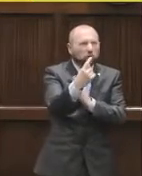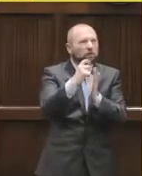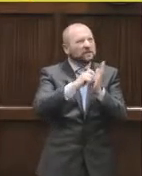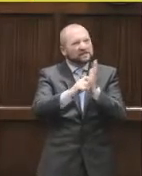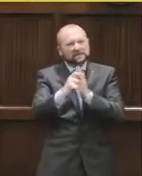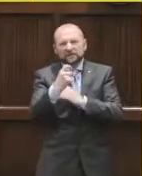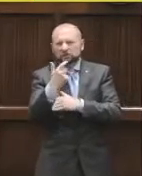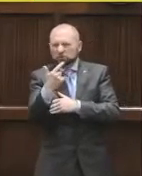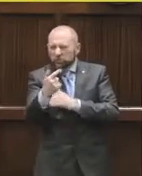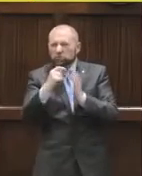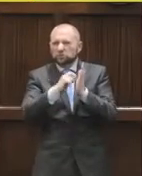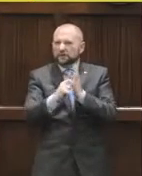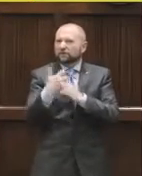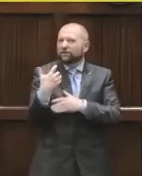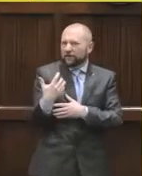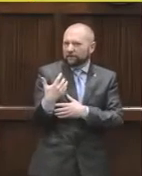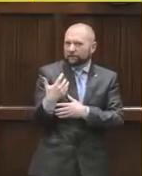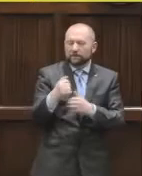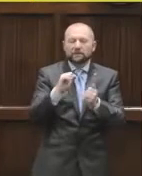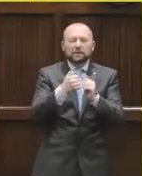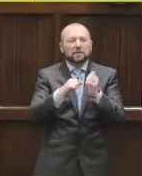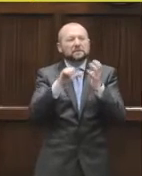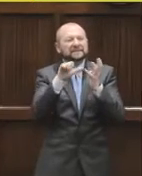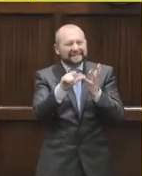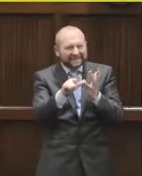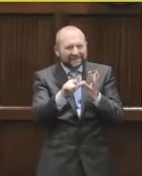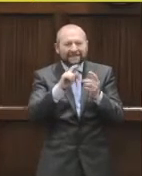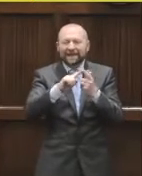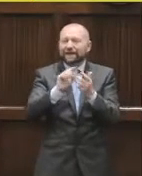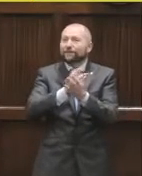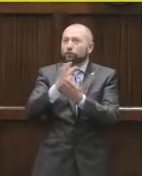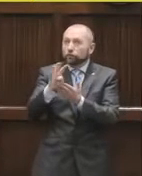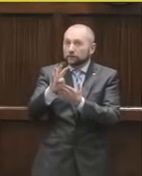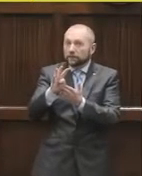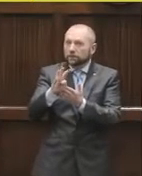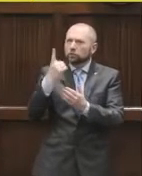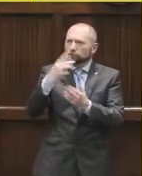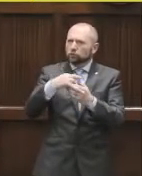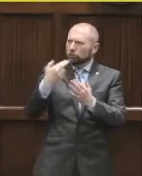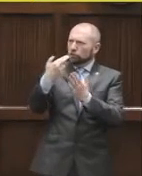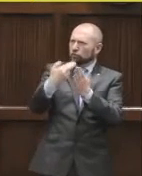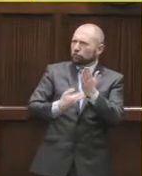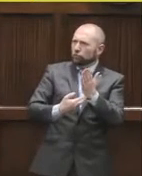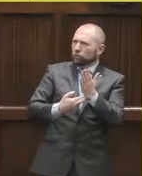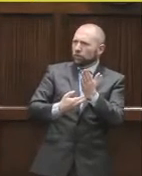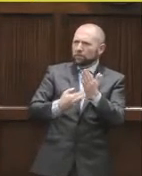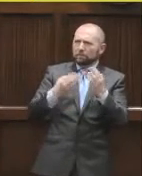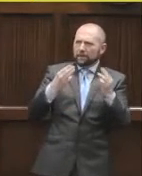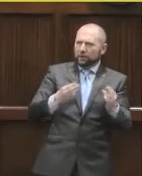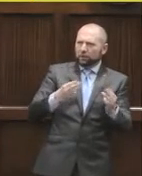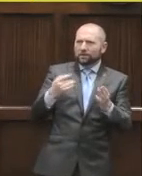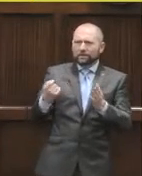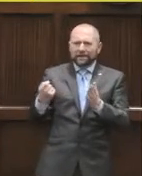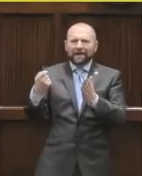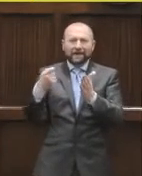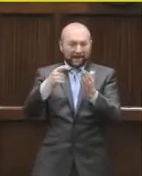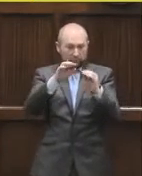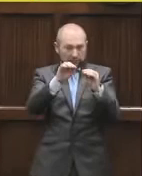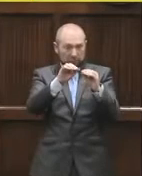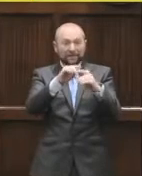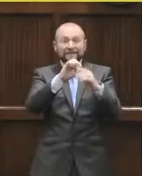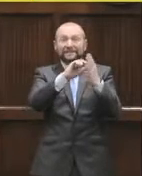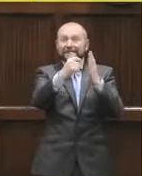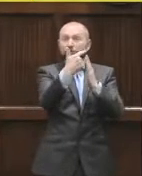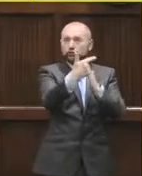section 5. Amendments number 6 and 14, moving a regulation making power, adding new public bodies from section